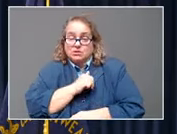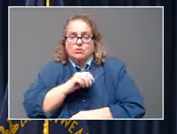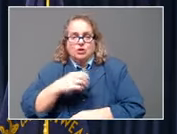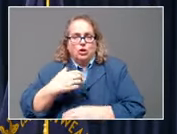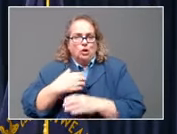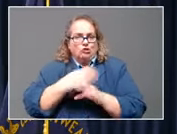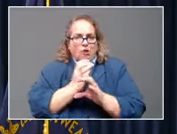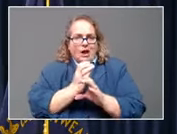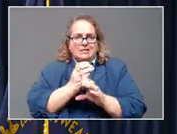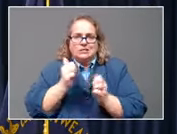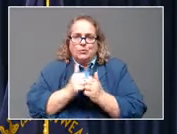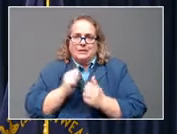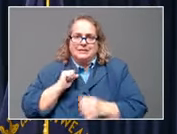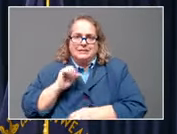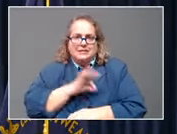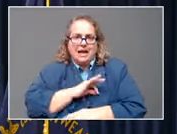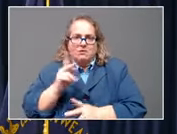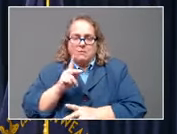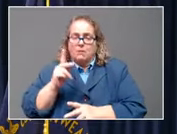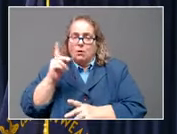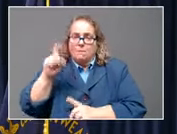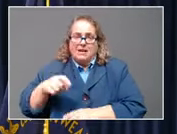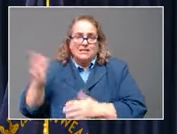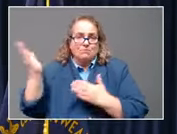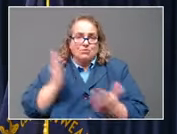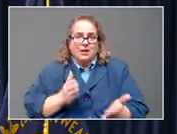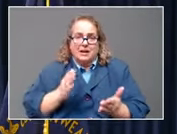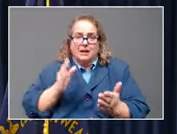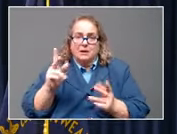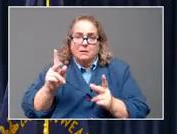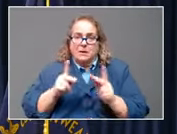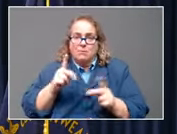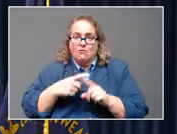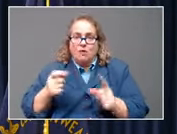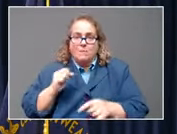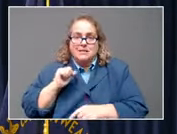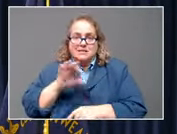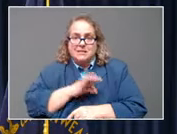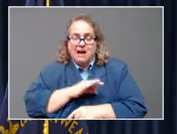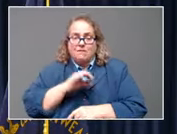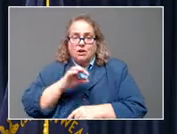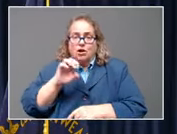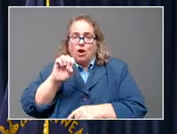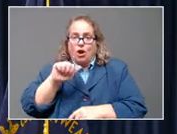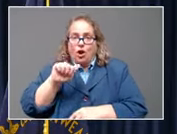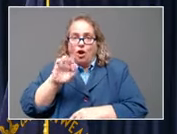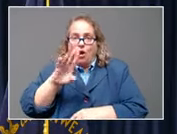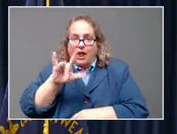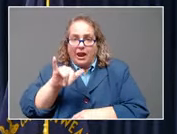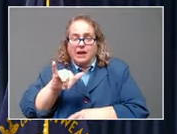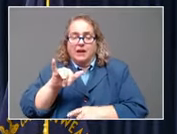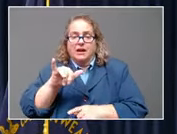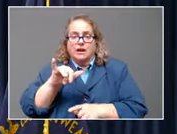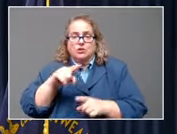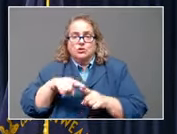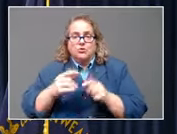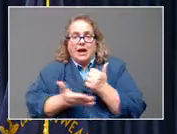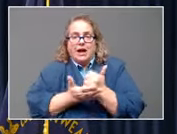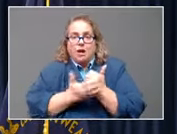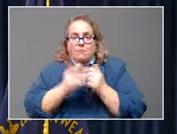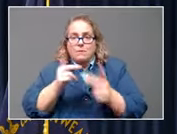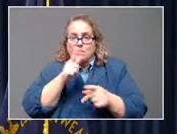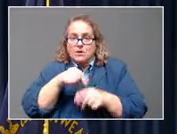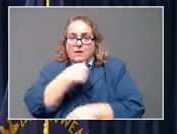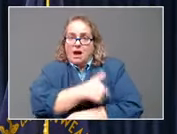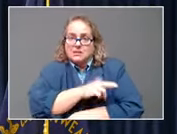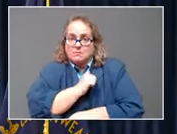back staff from quarantine or isolation earlier in order to help provide care for people who are hospitalized. More than 450